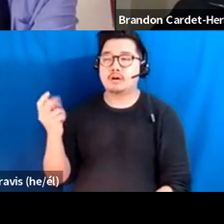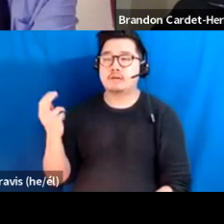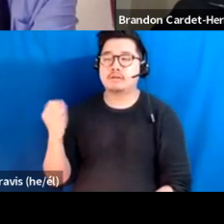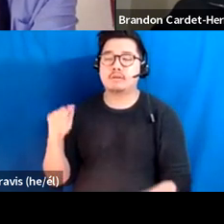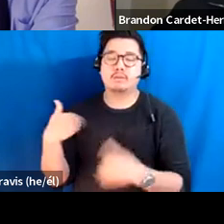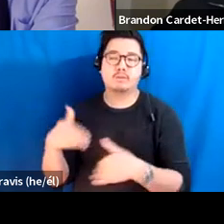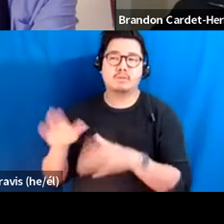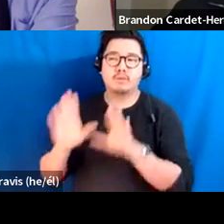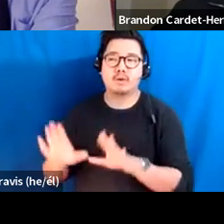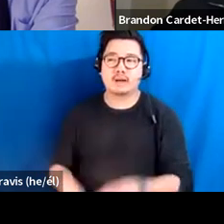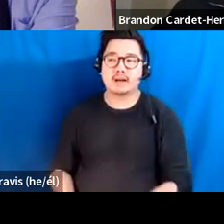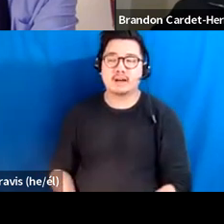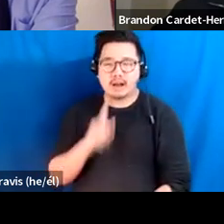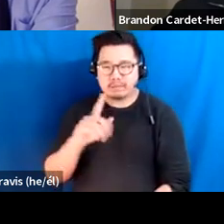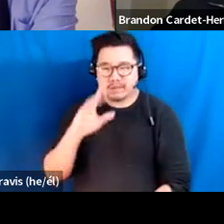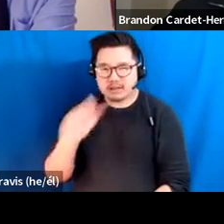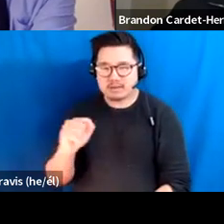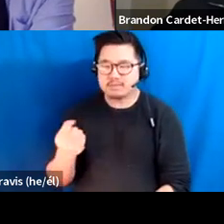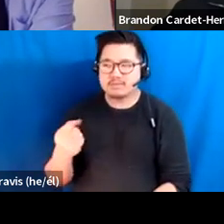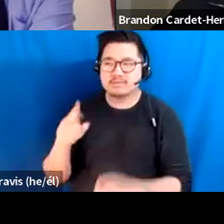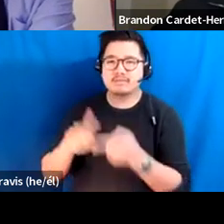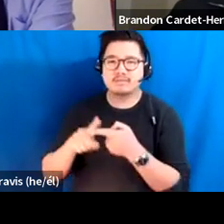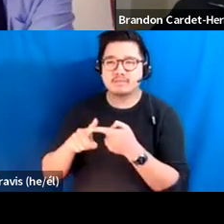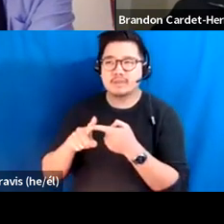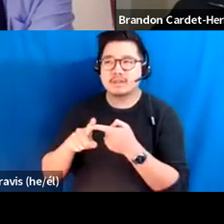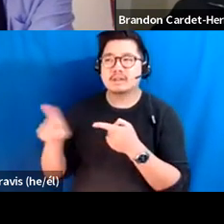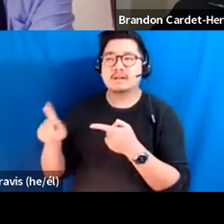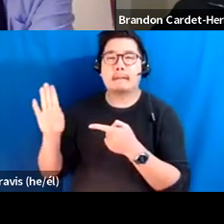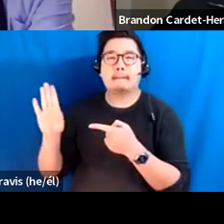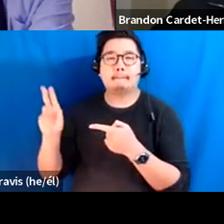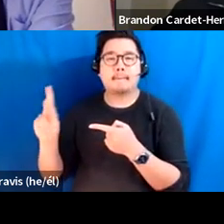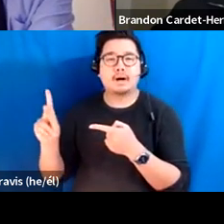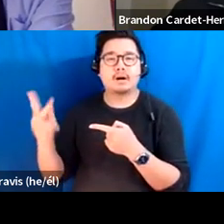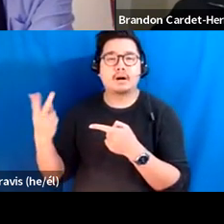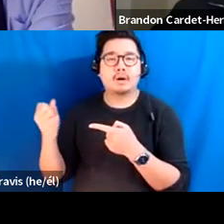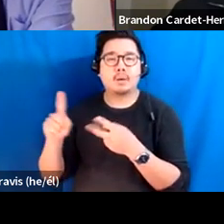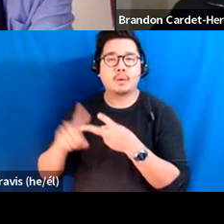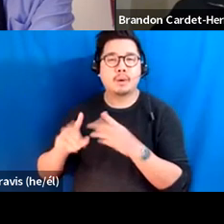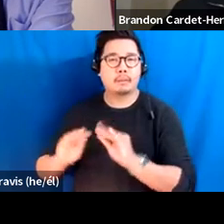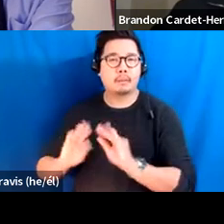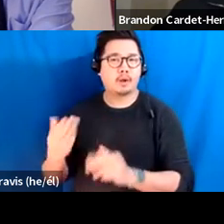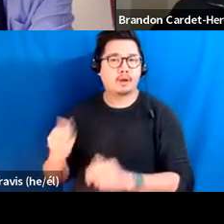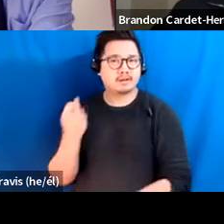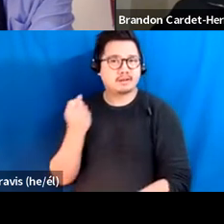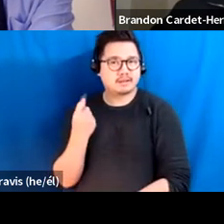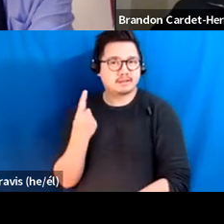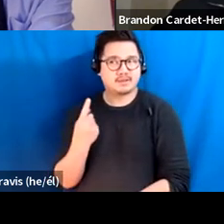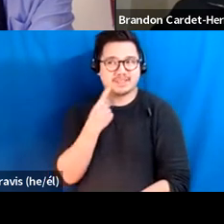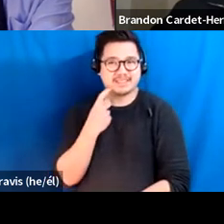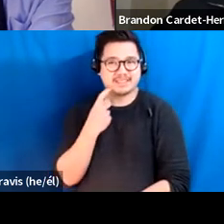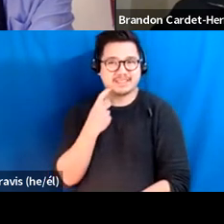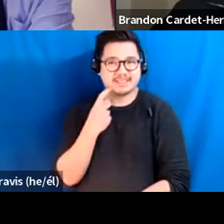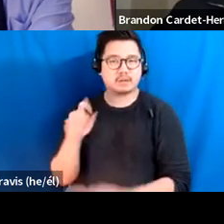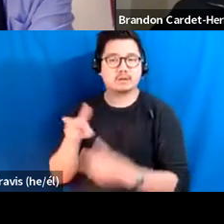intrigued both for the burke and brighton you know we have had um two of our high schools expand uh it's